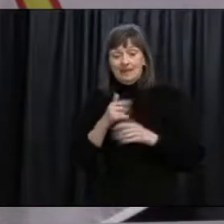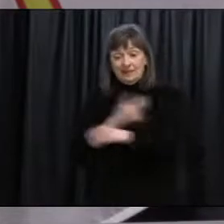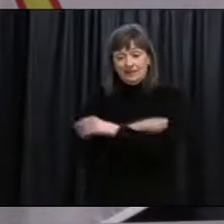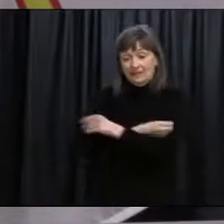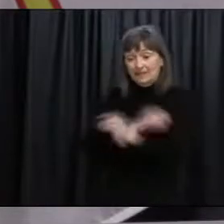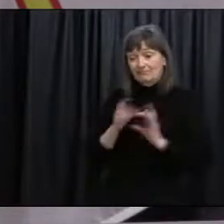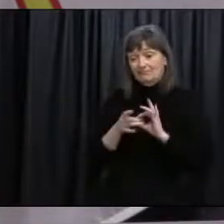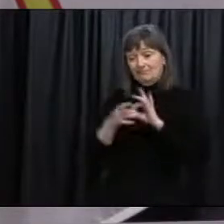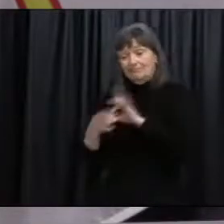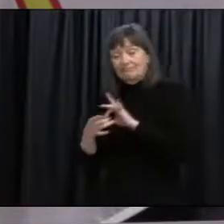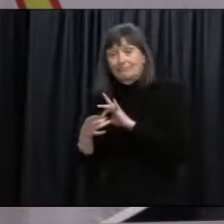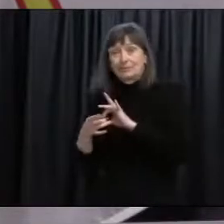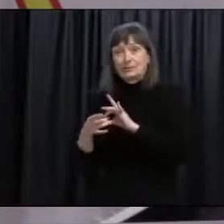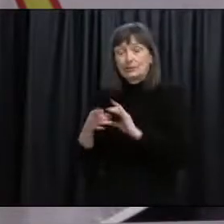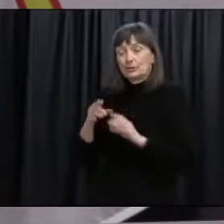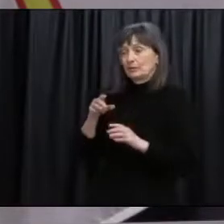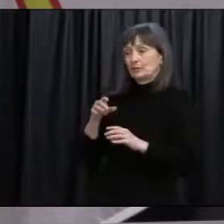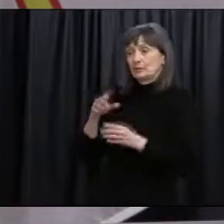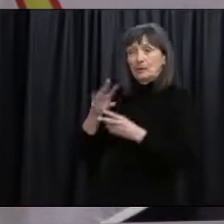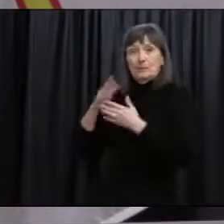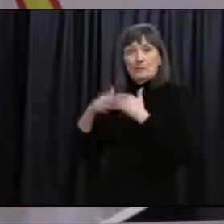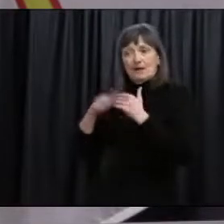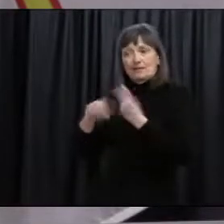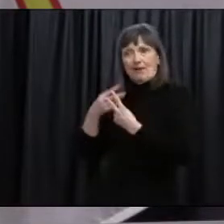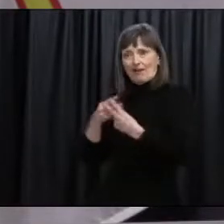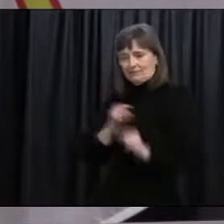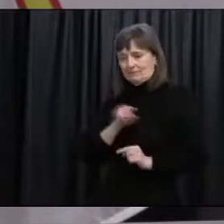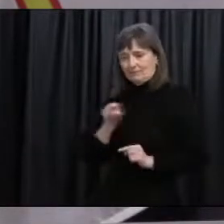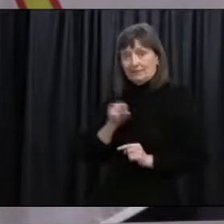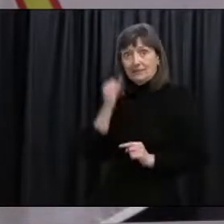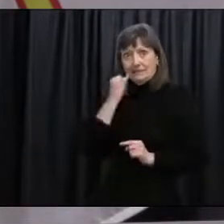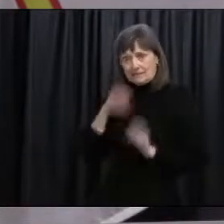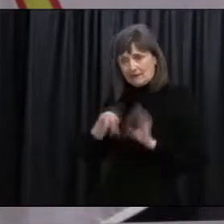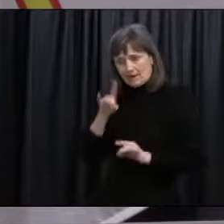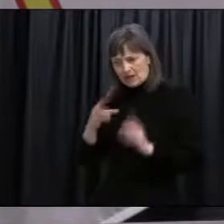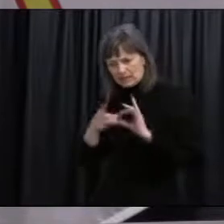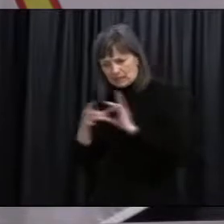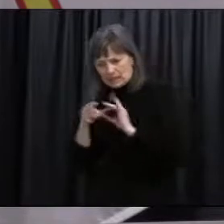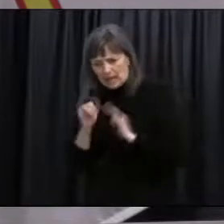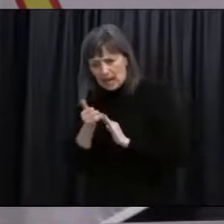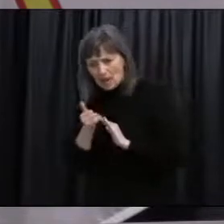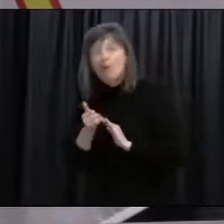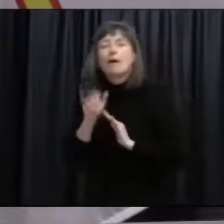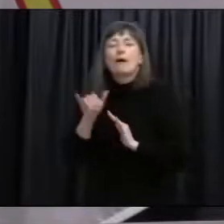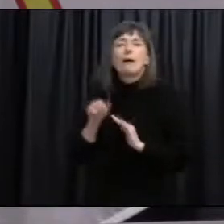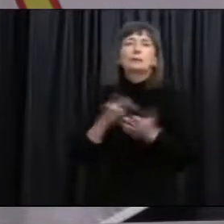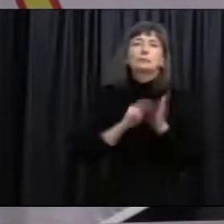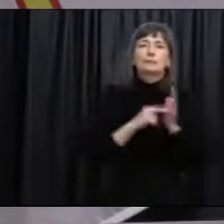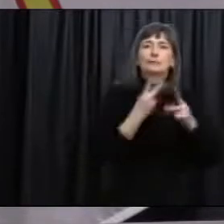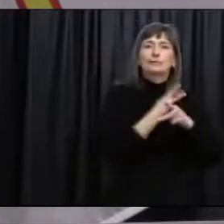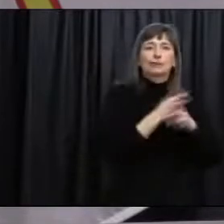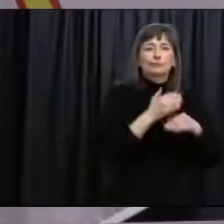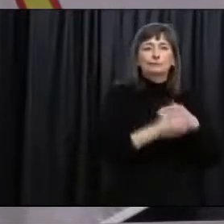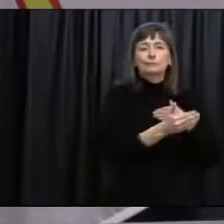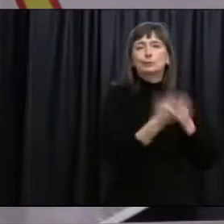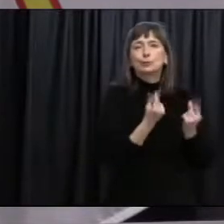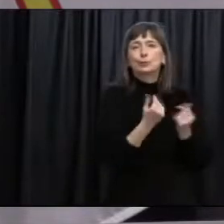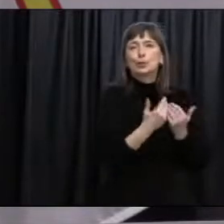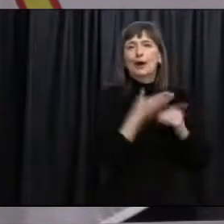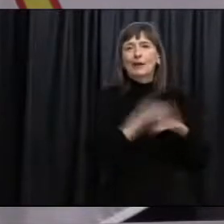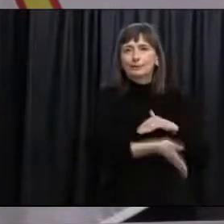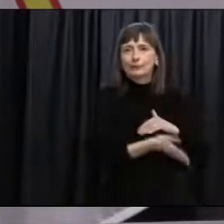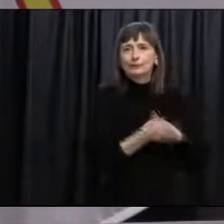between the vaccine and this condition. So we may, in the coming weeks, we may have some more information that will guide